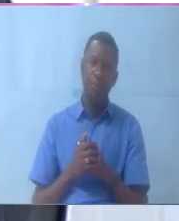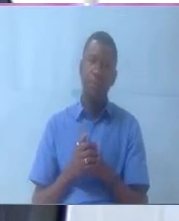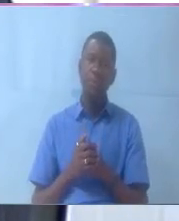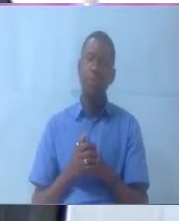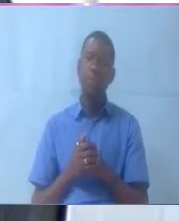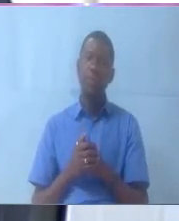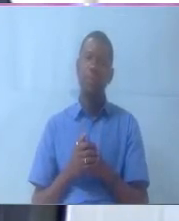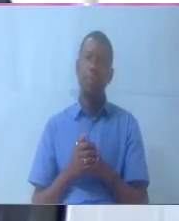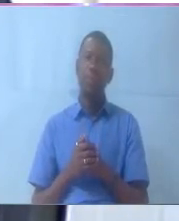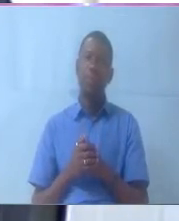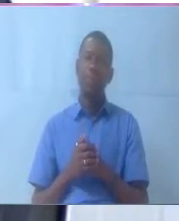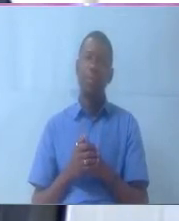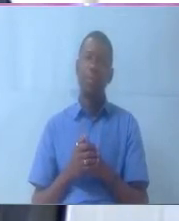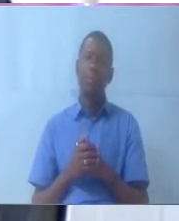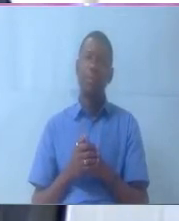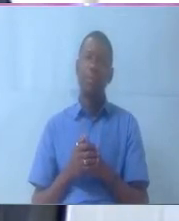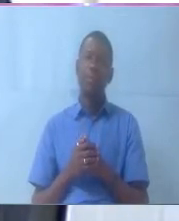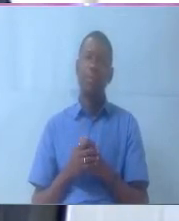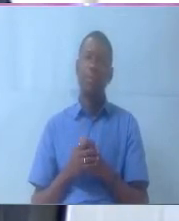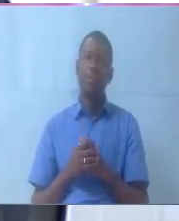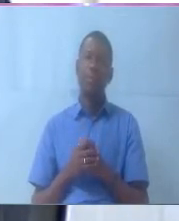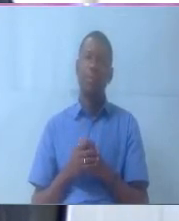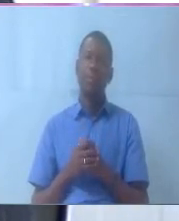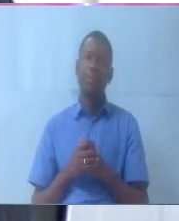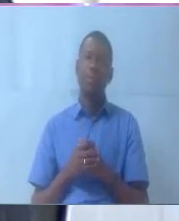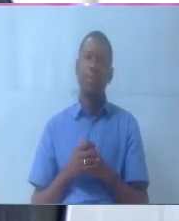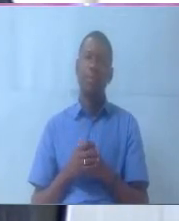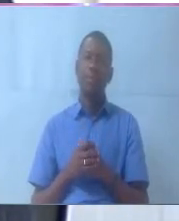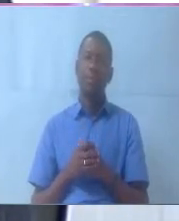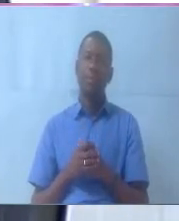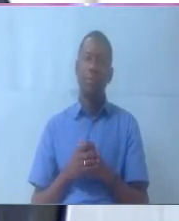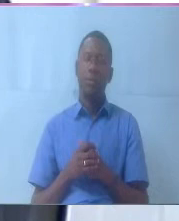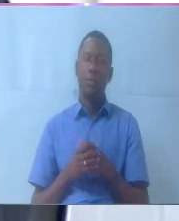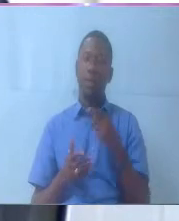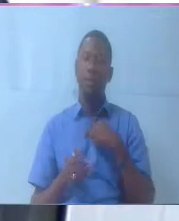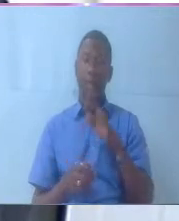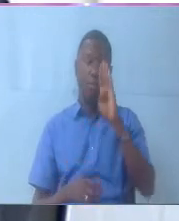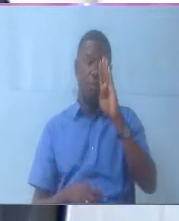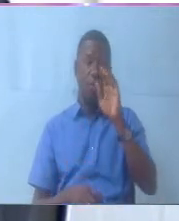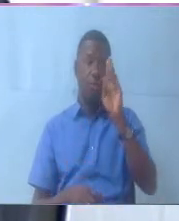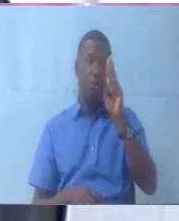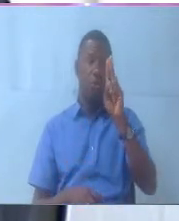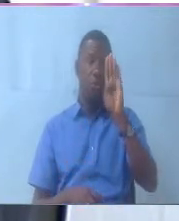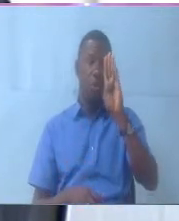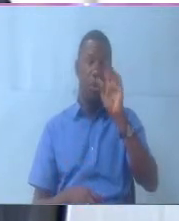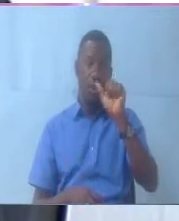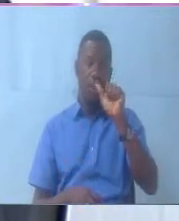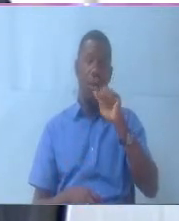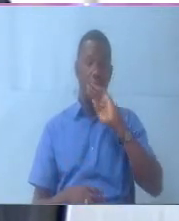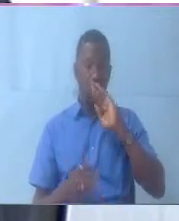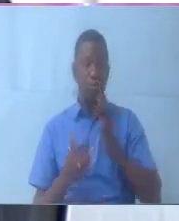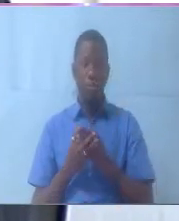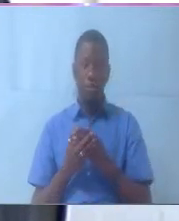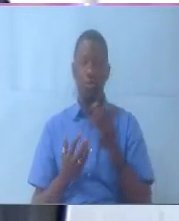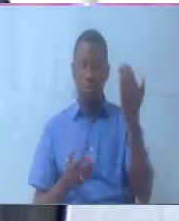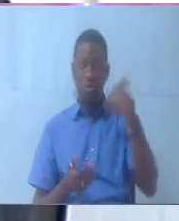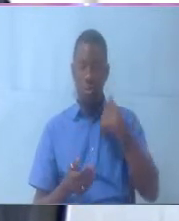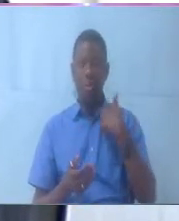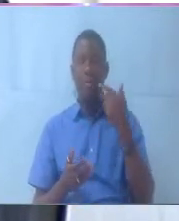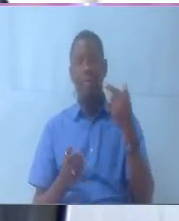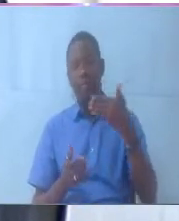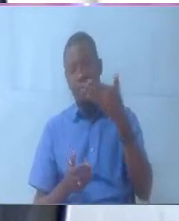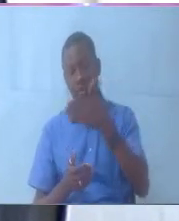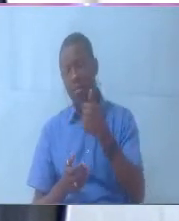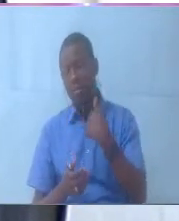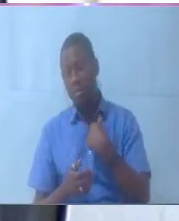mutole kono de mbete mbeda mento nga faye. He said, promise to come to see me. Ay la hido ko ta ko abina njelale. He was going to come and see me with